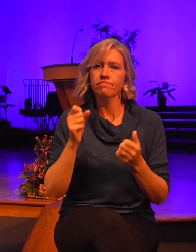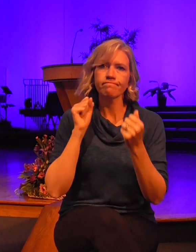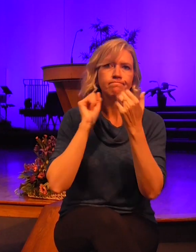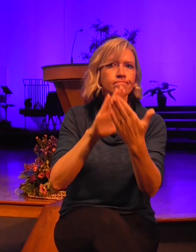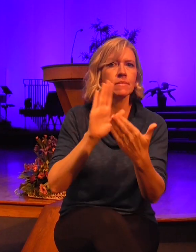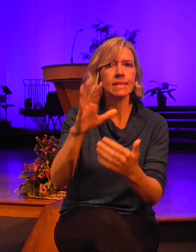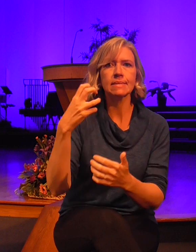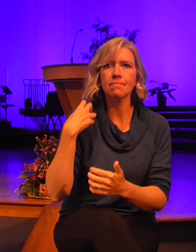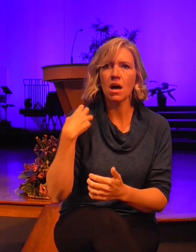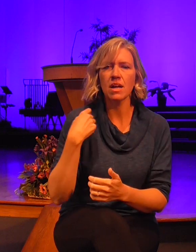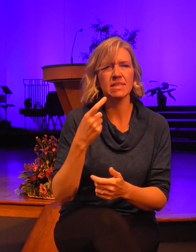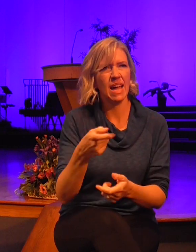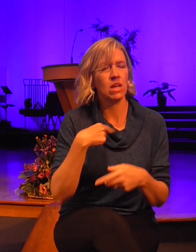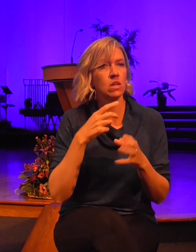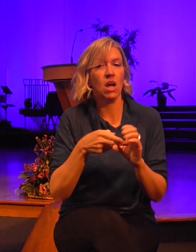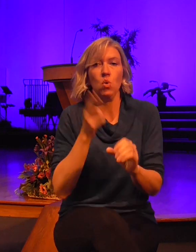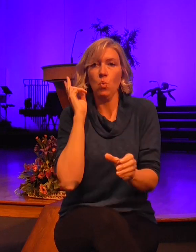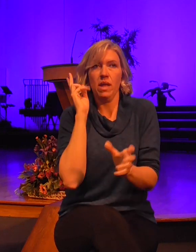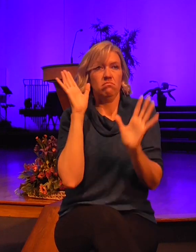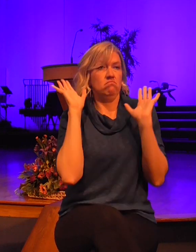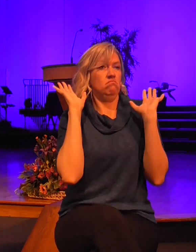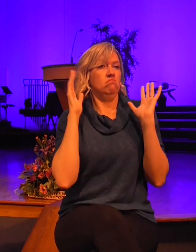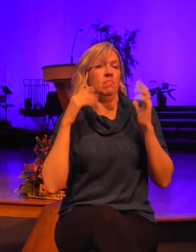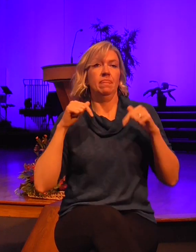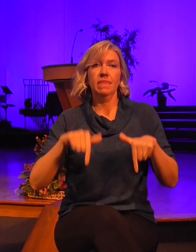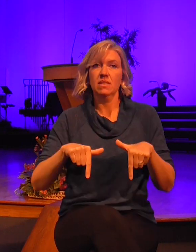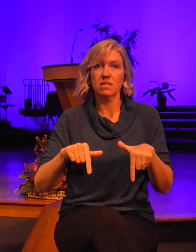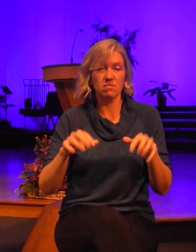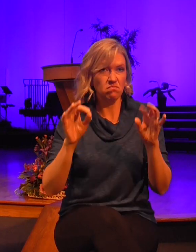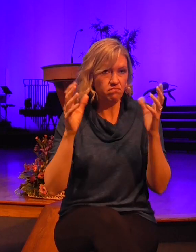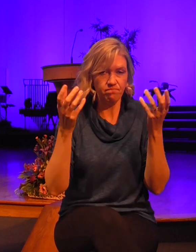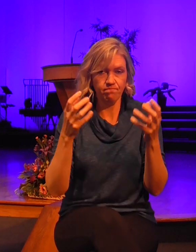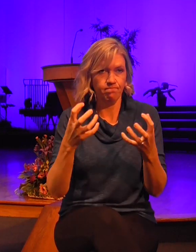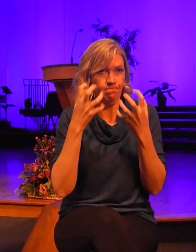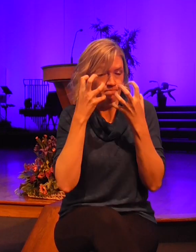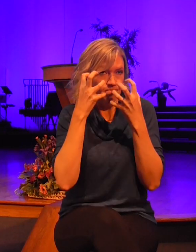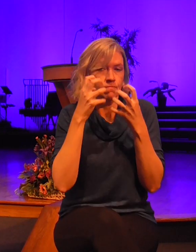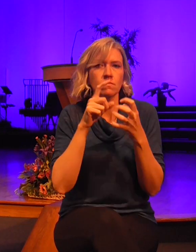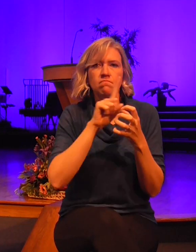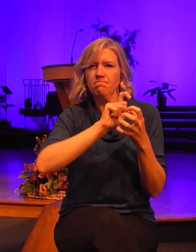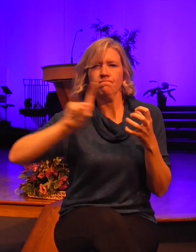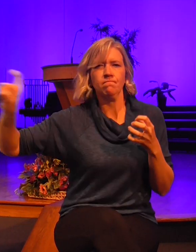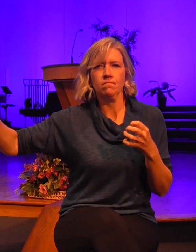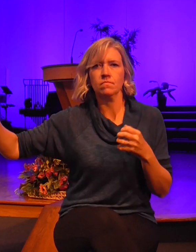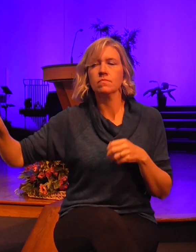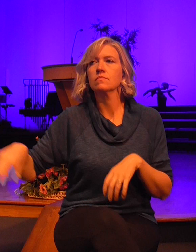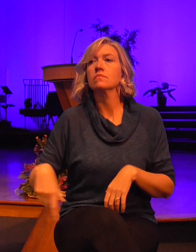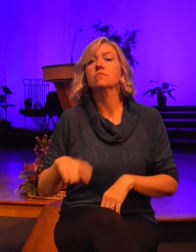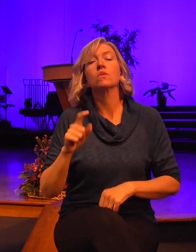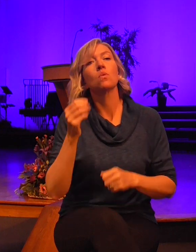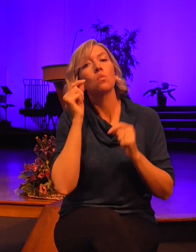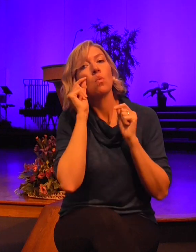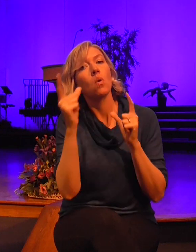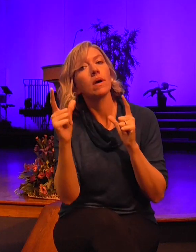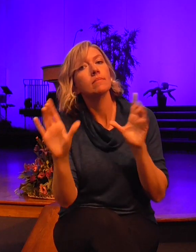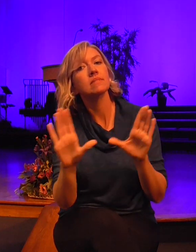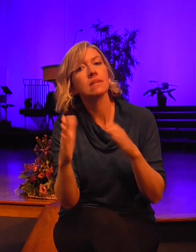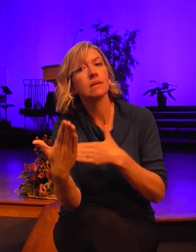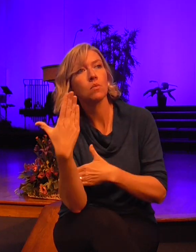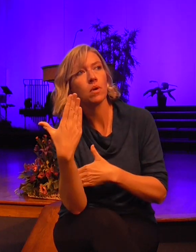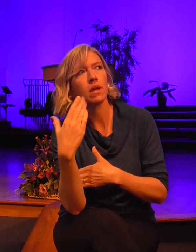bunch of you-know-what," and he stormed off the set. When he woke up Sunday morning, he remembered how much money he was